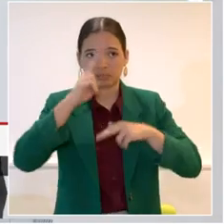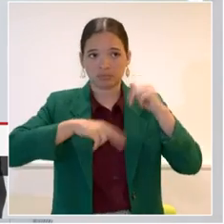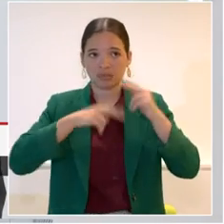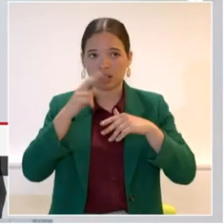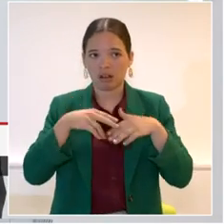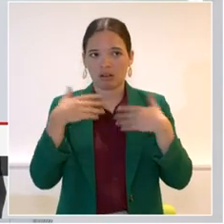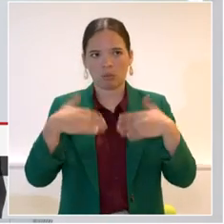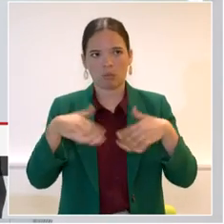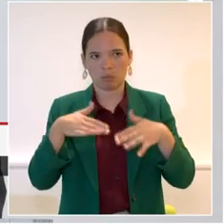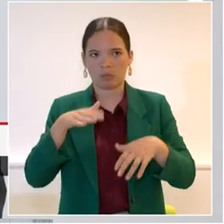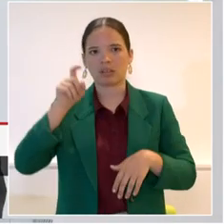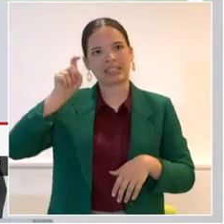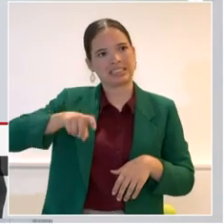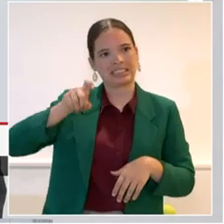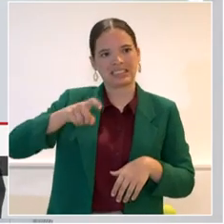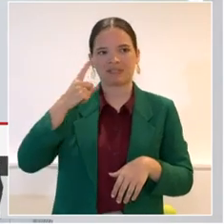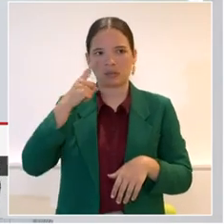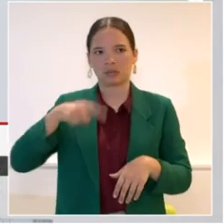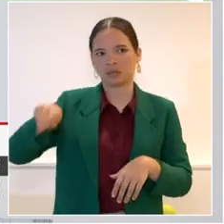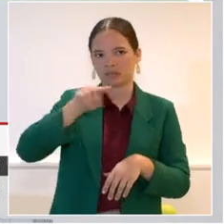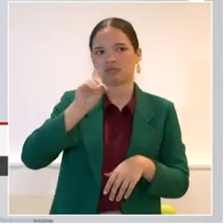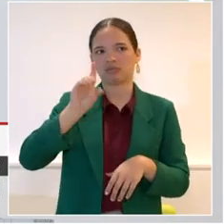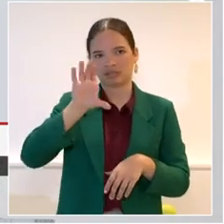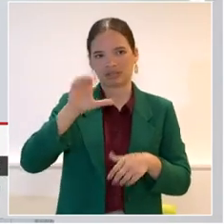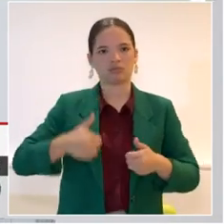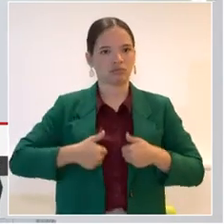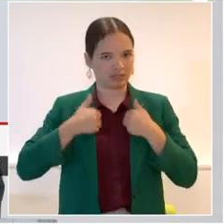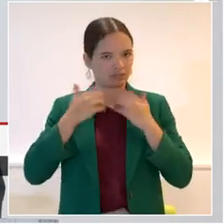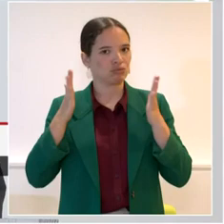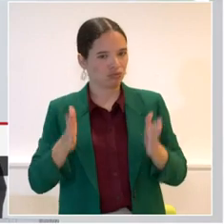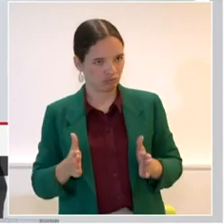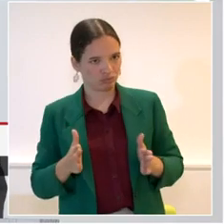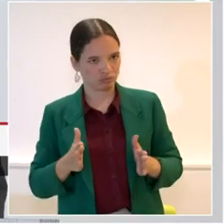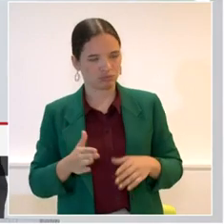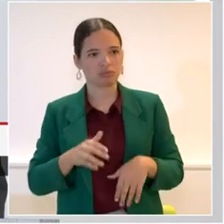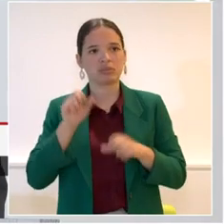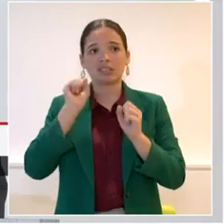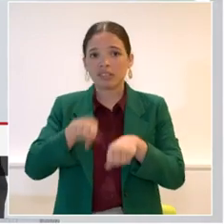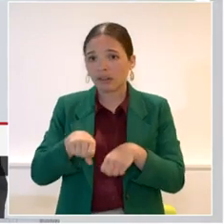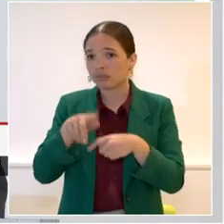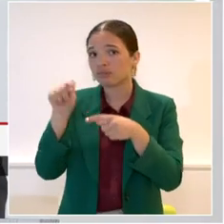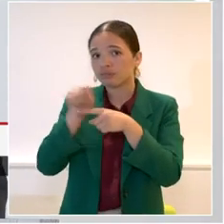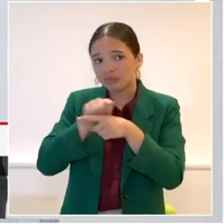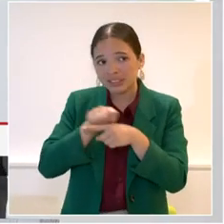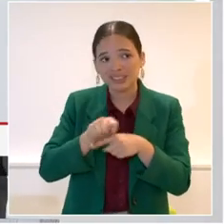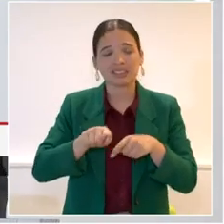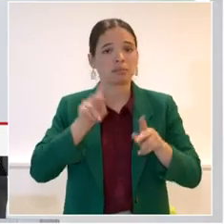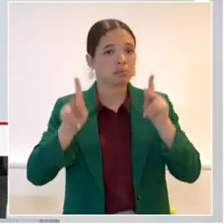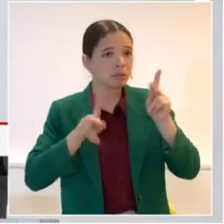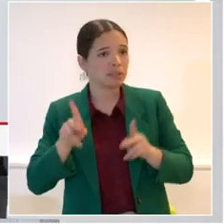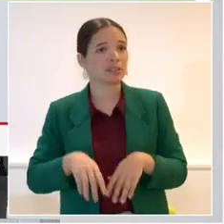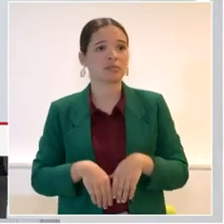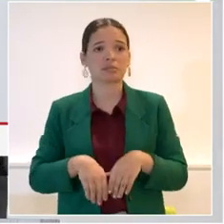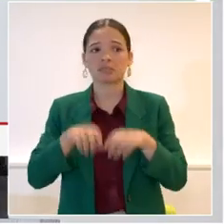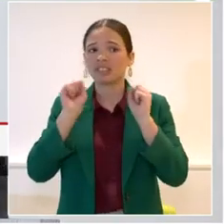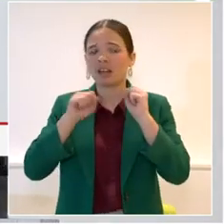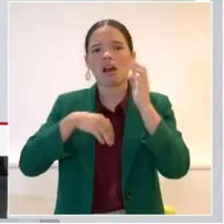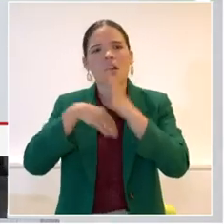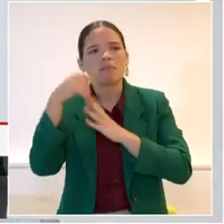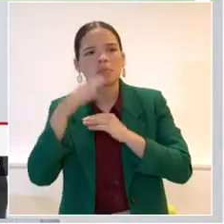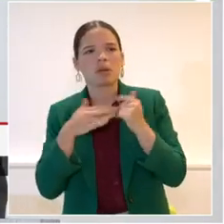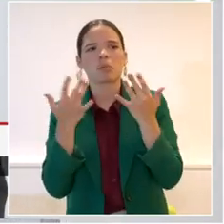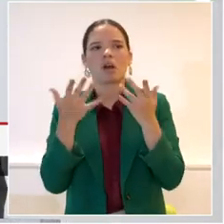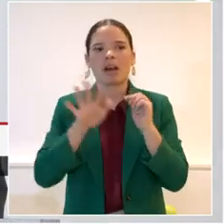space, families will be served with the new training and conference center. They will be served in a comfortable waiting area that offers